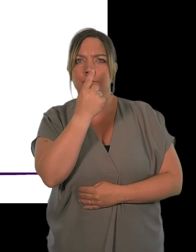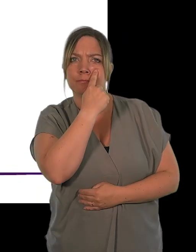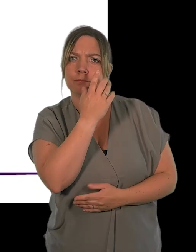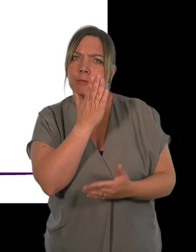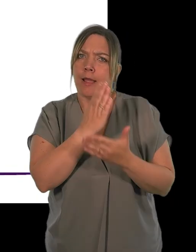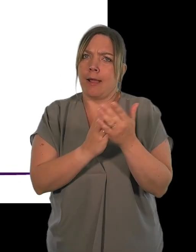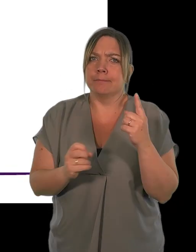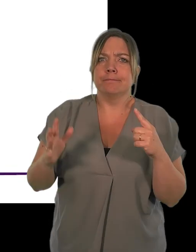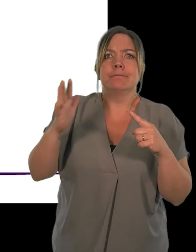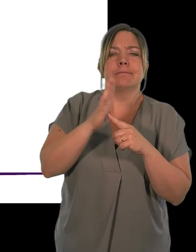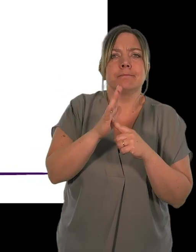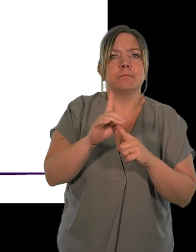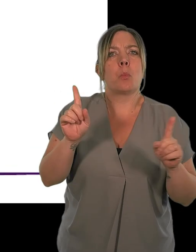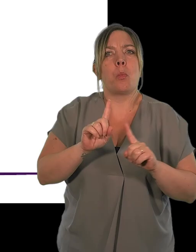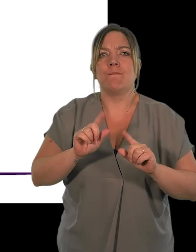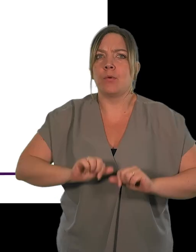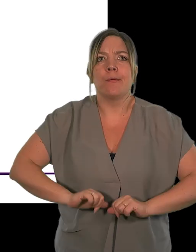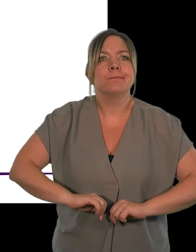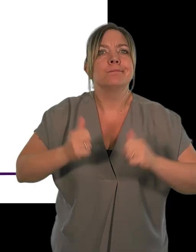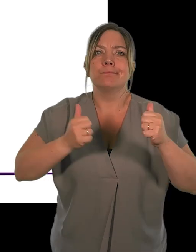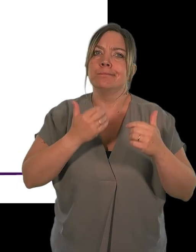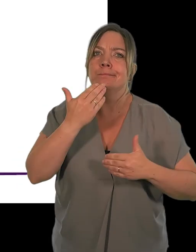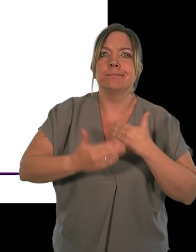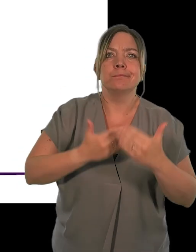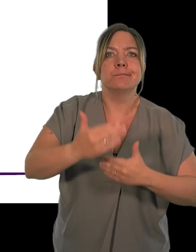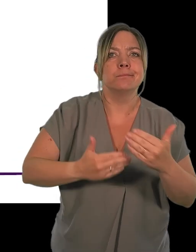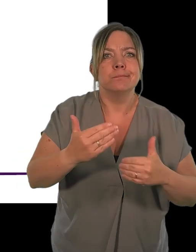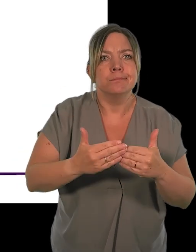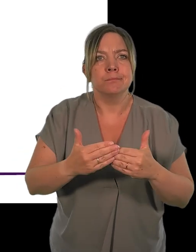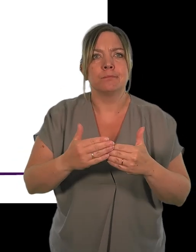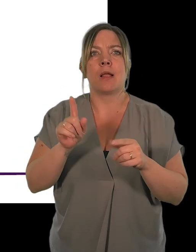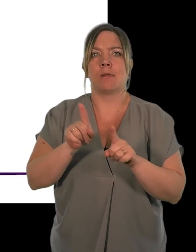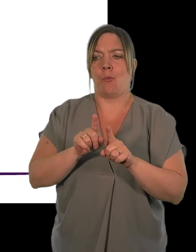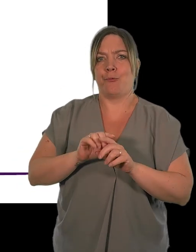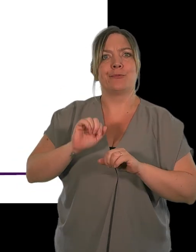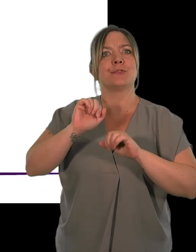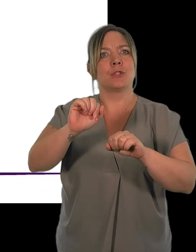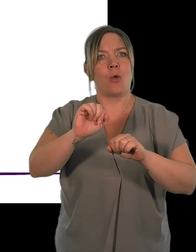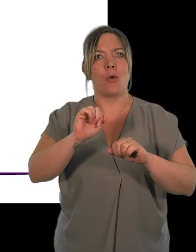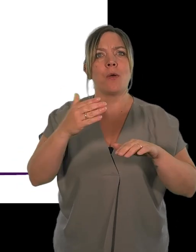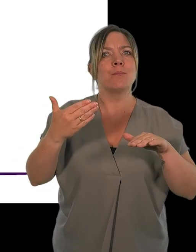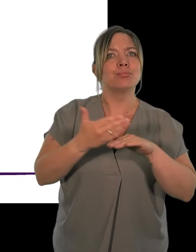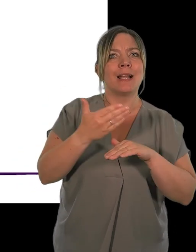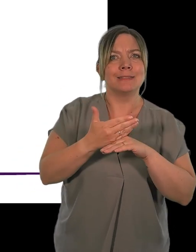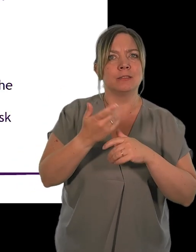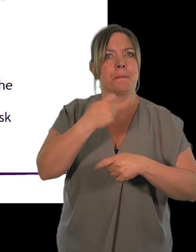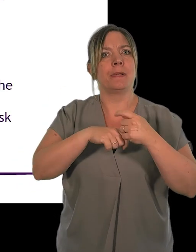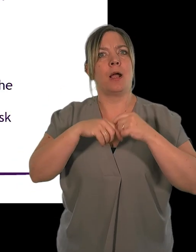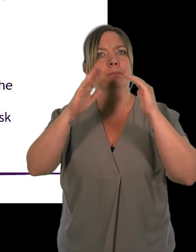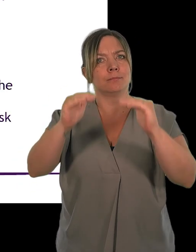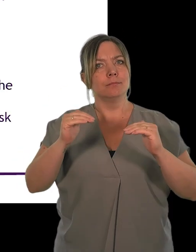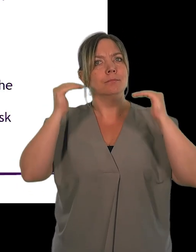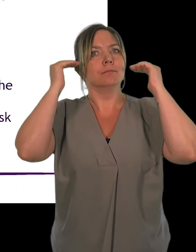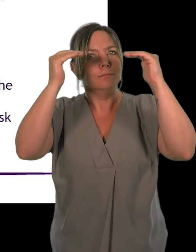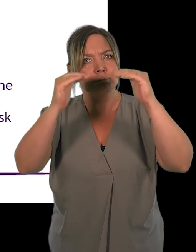enhancement of working practices and situational decision making to create value.